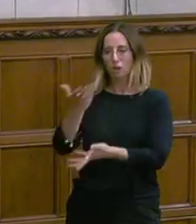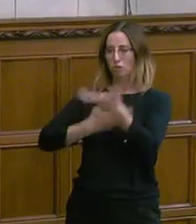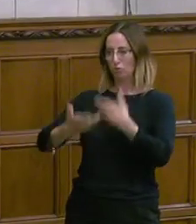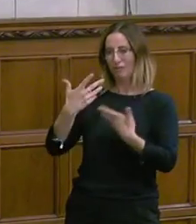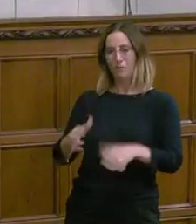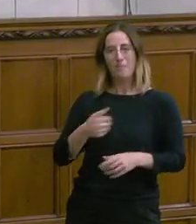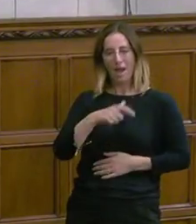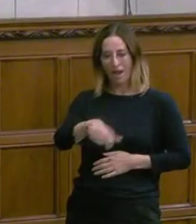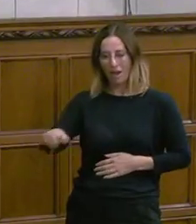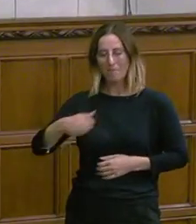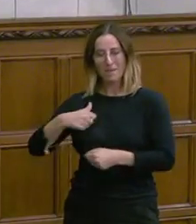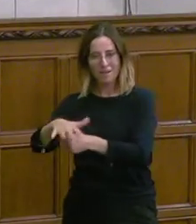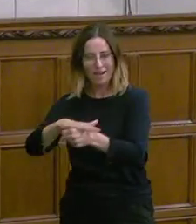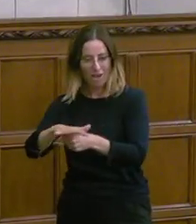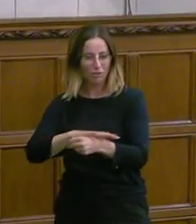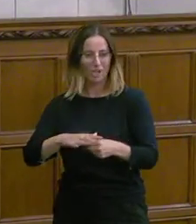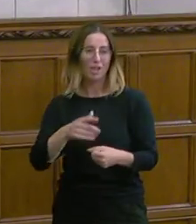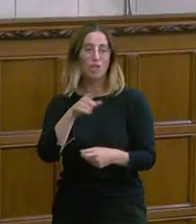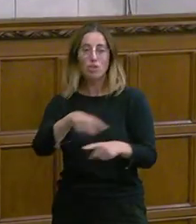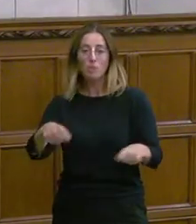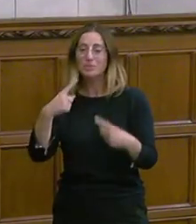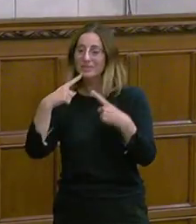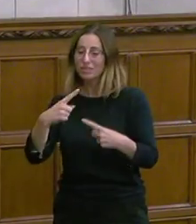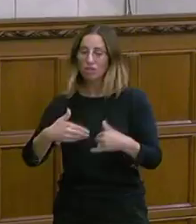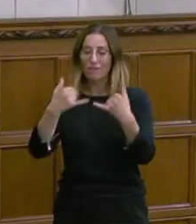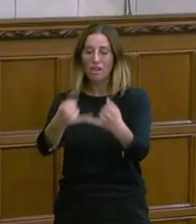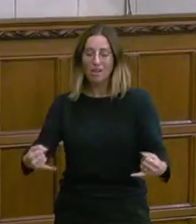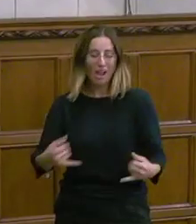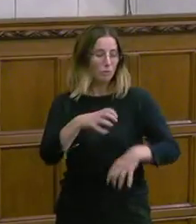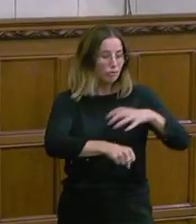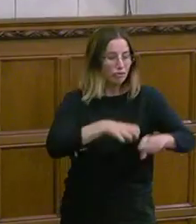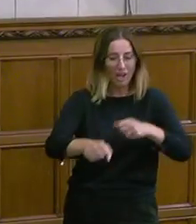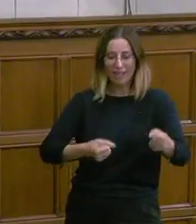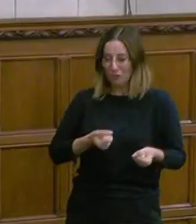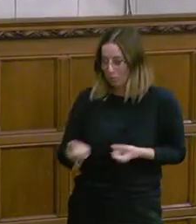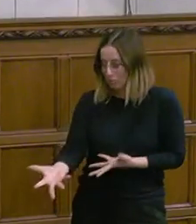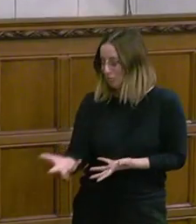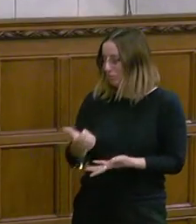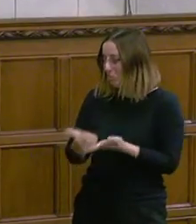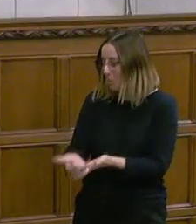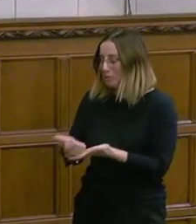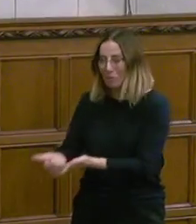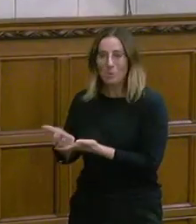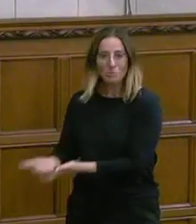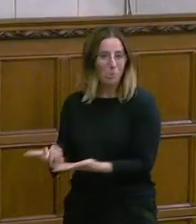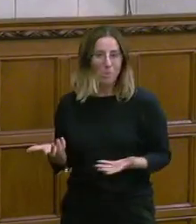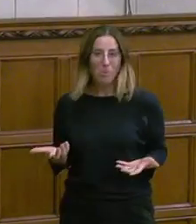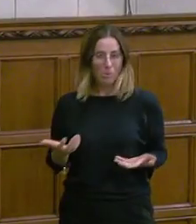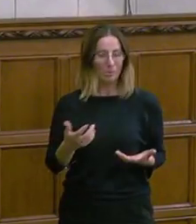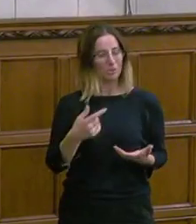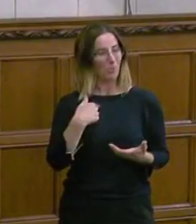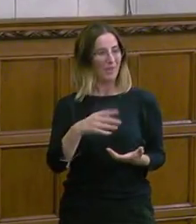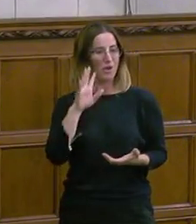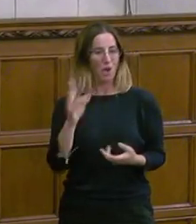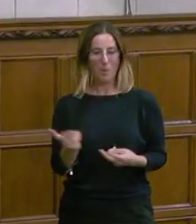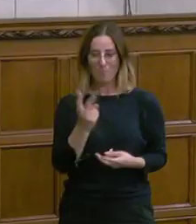line, in reality, are really struggling to do the best, not just in children who are deaf, but in, as we've heard, children